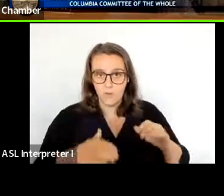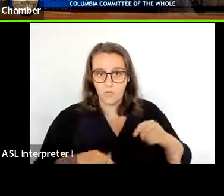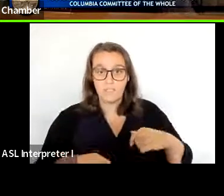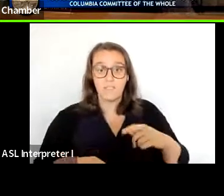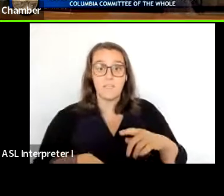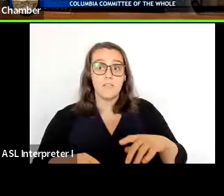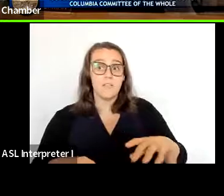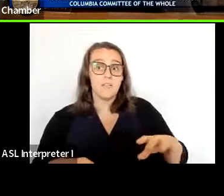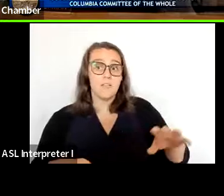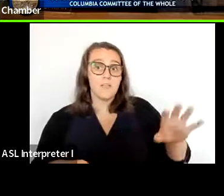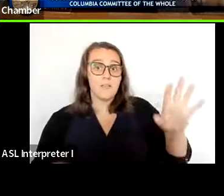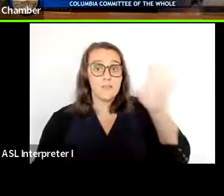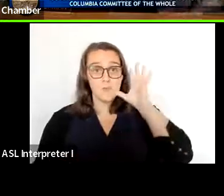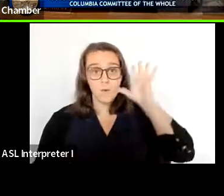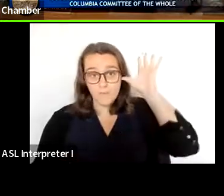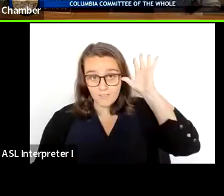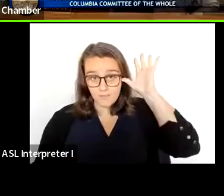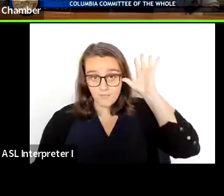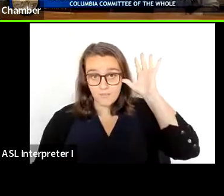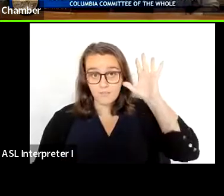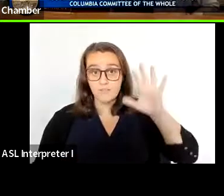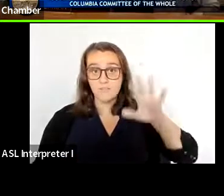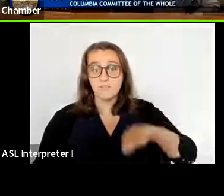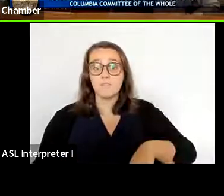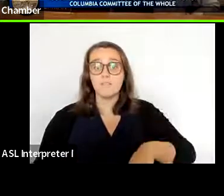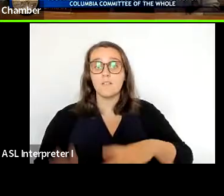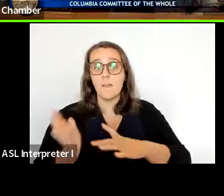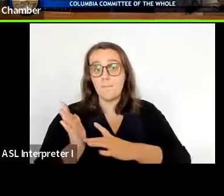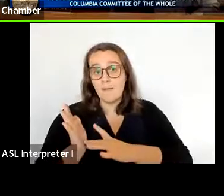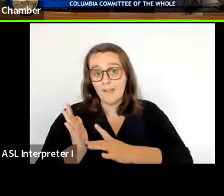family, and medical. The